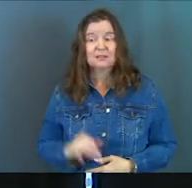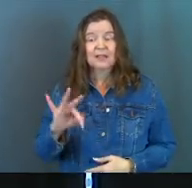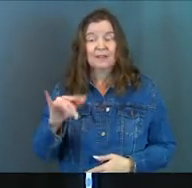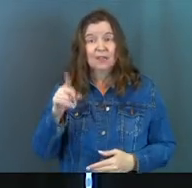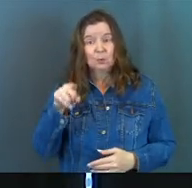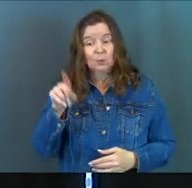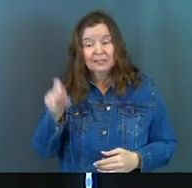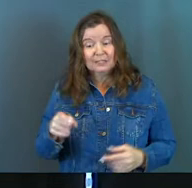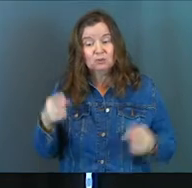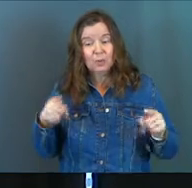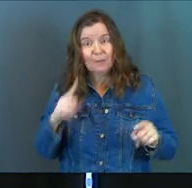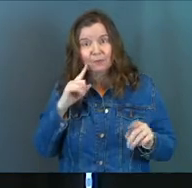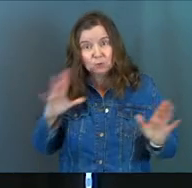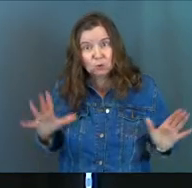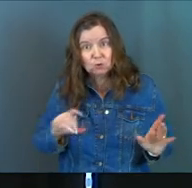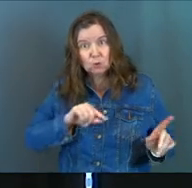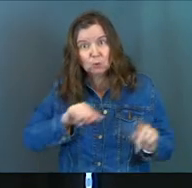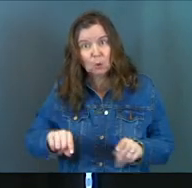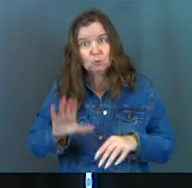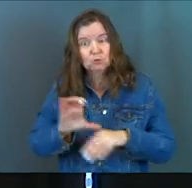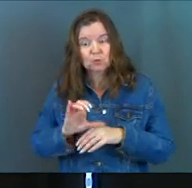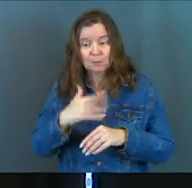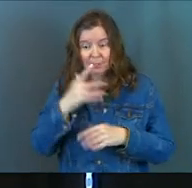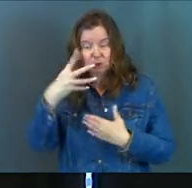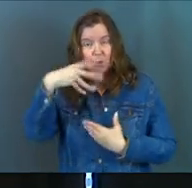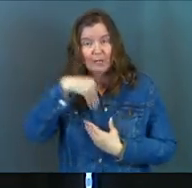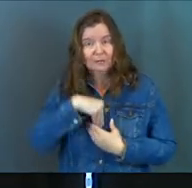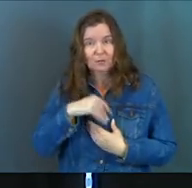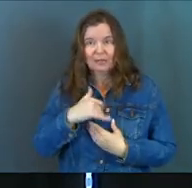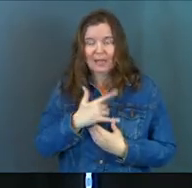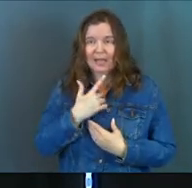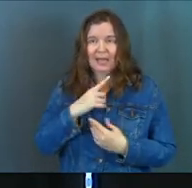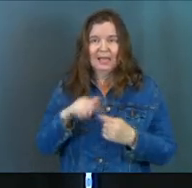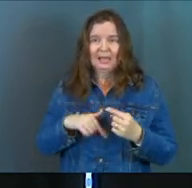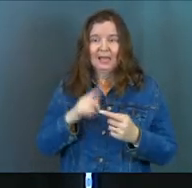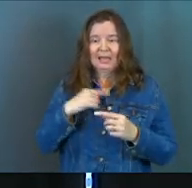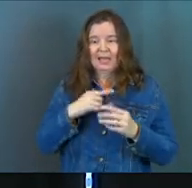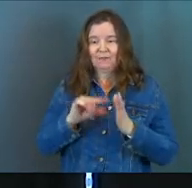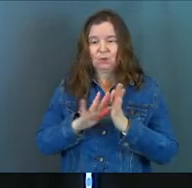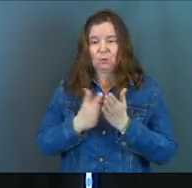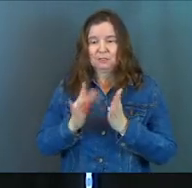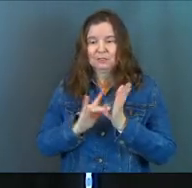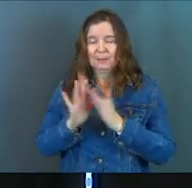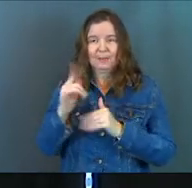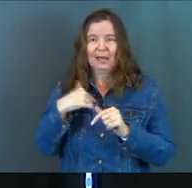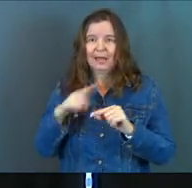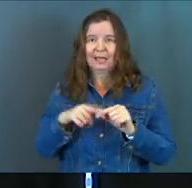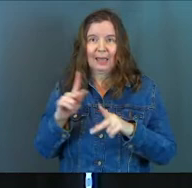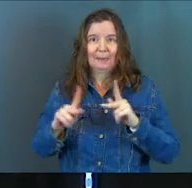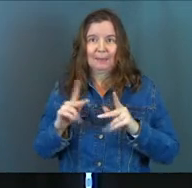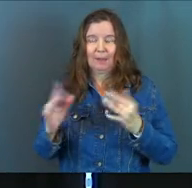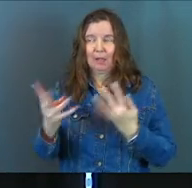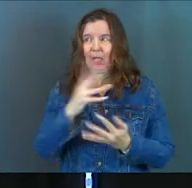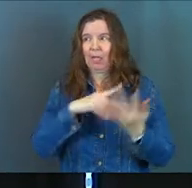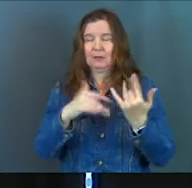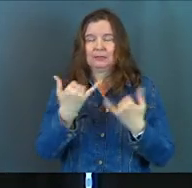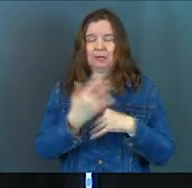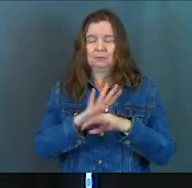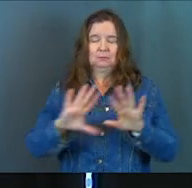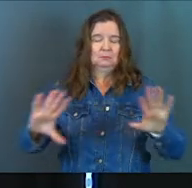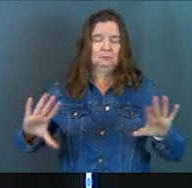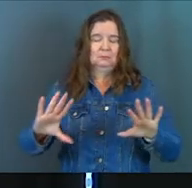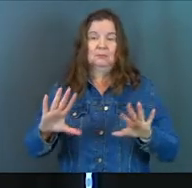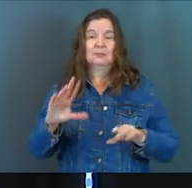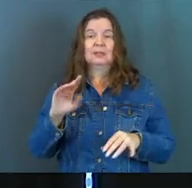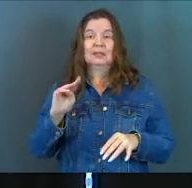If that's what needs to happen for you because you're an introvert and you're like, listen, I came for the words of Jesus, but I just can't people today,